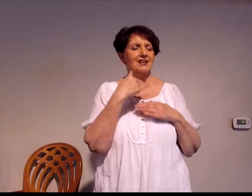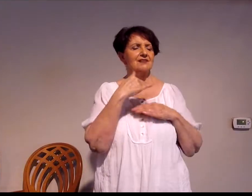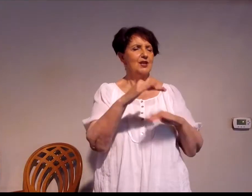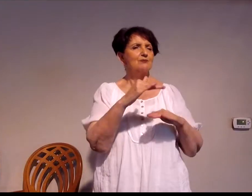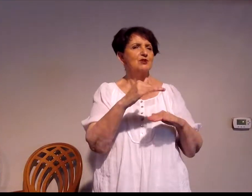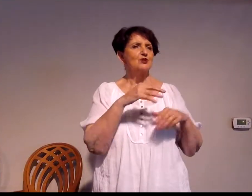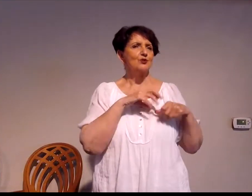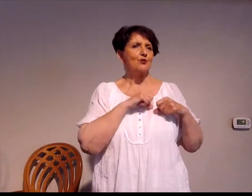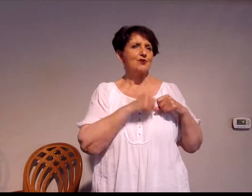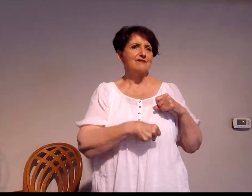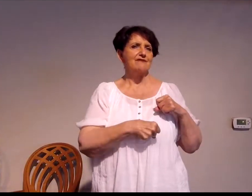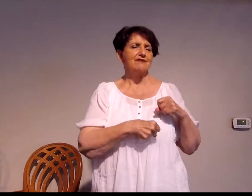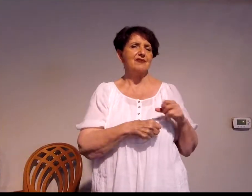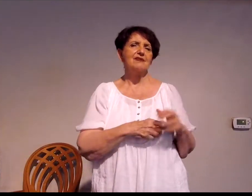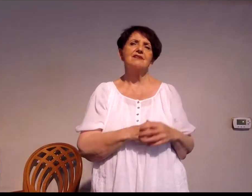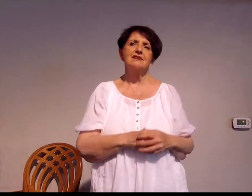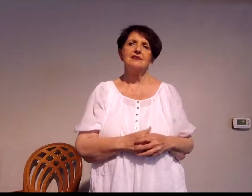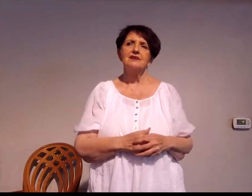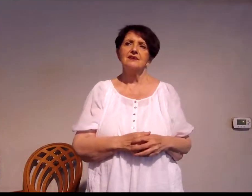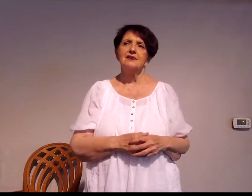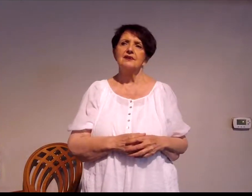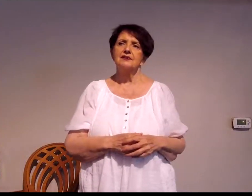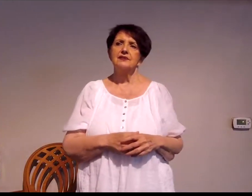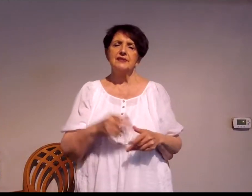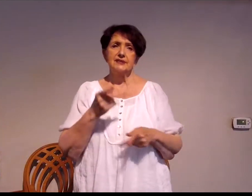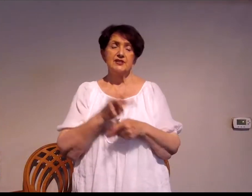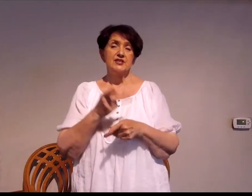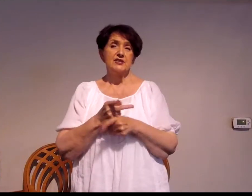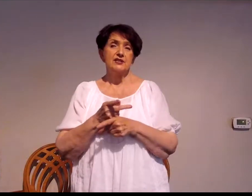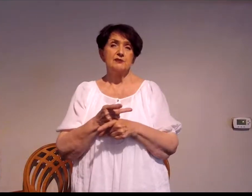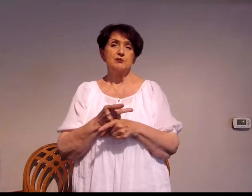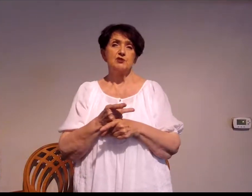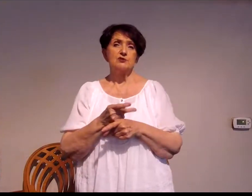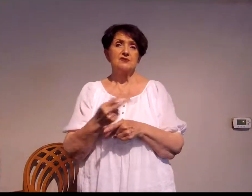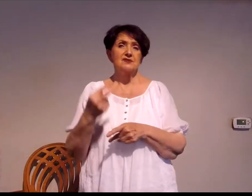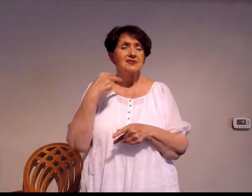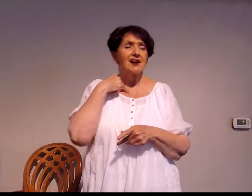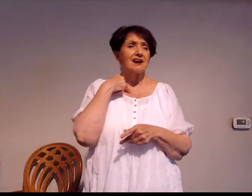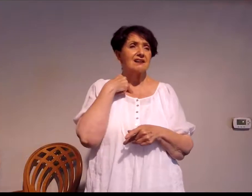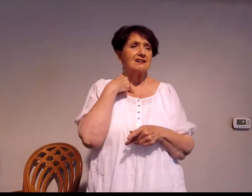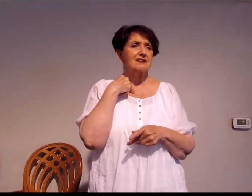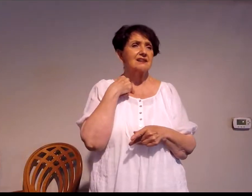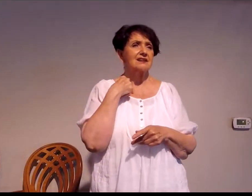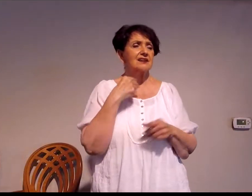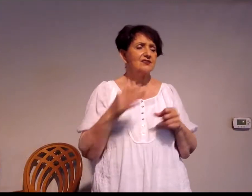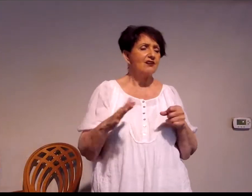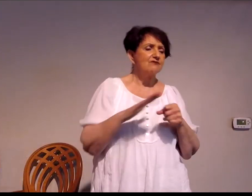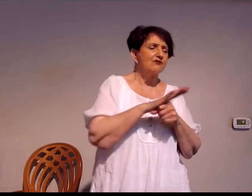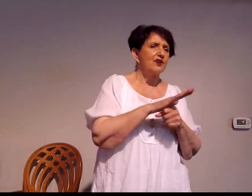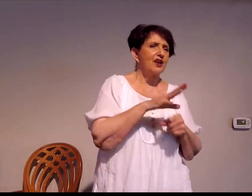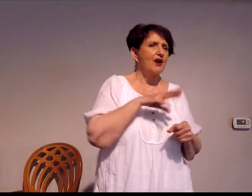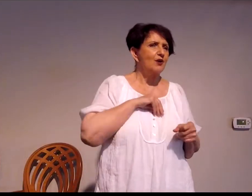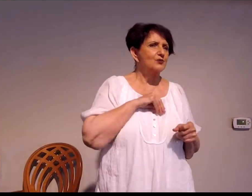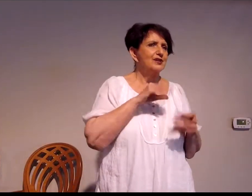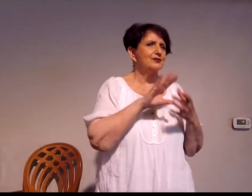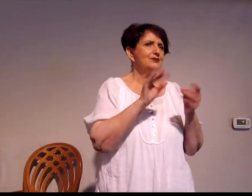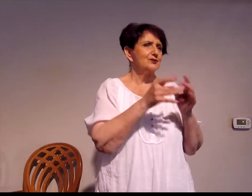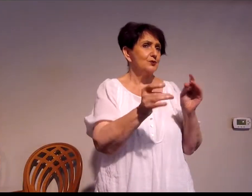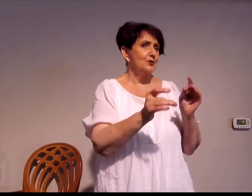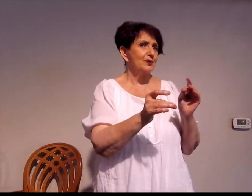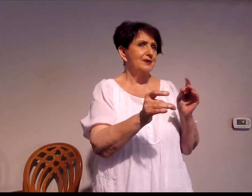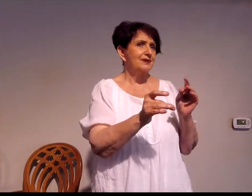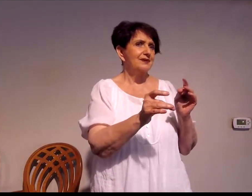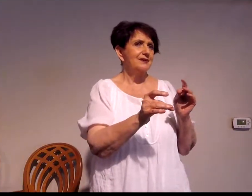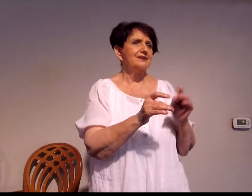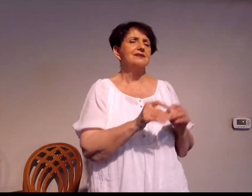our grief. So it keeps us from fully owning our stories, especially with our family